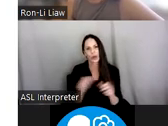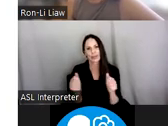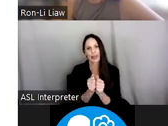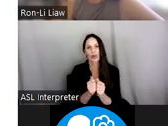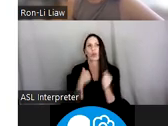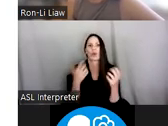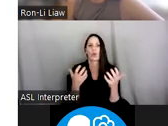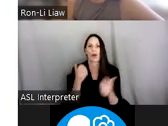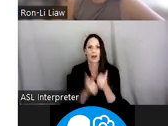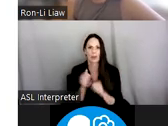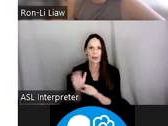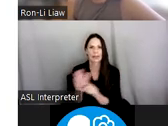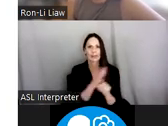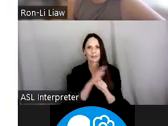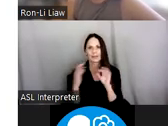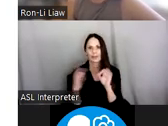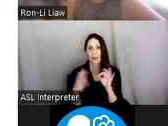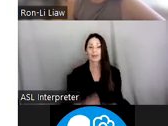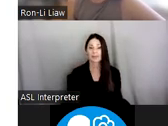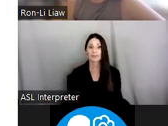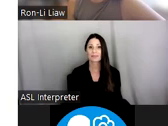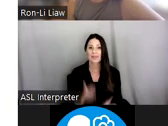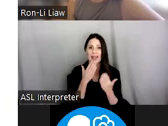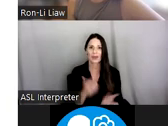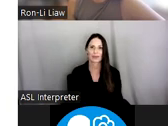yeah, thank you.